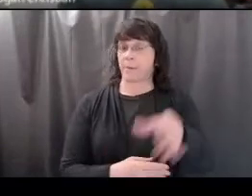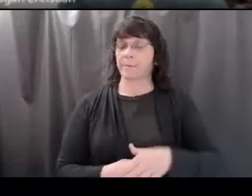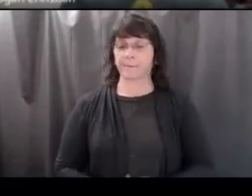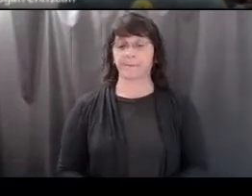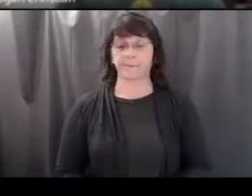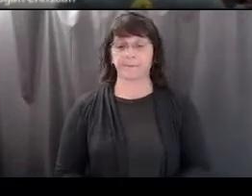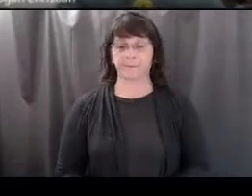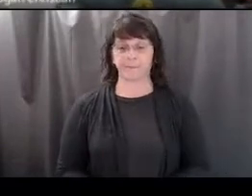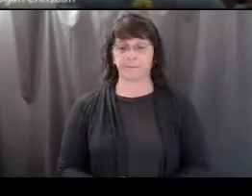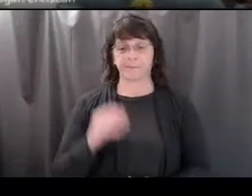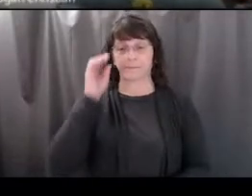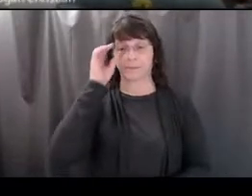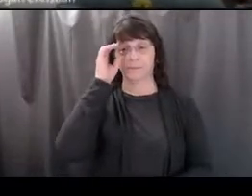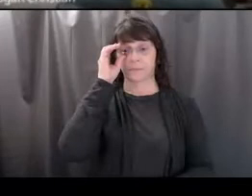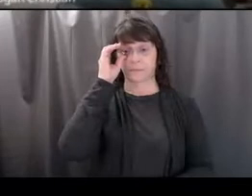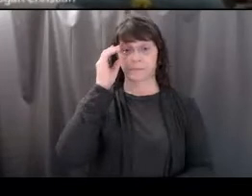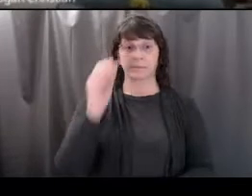too.